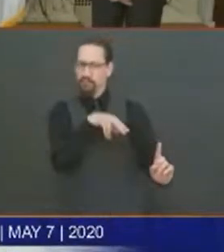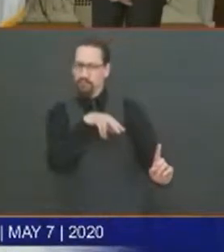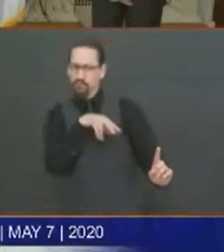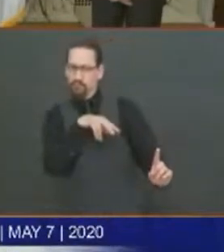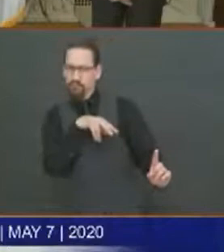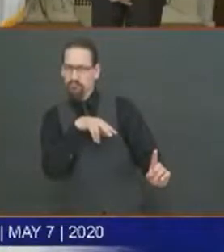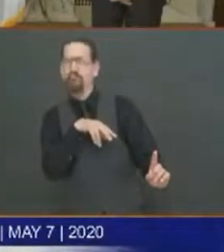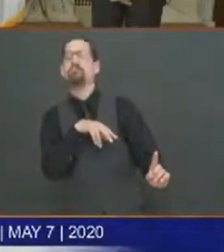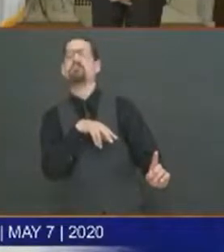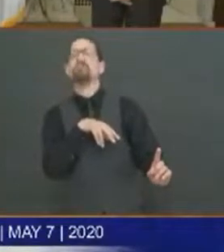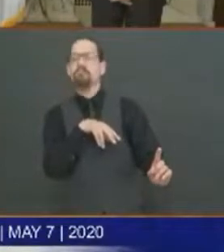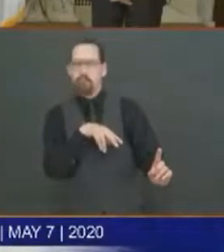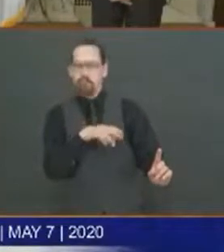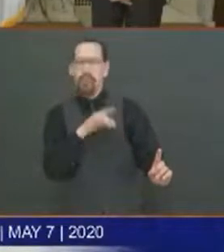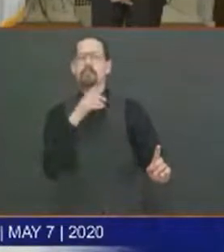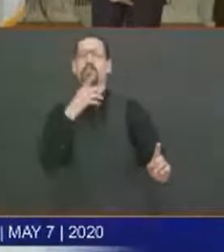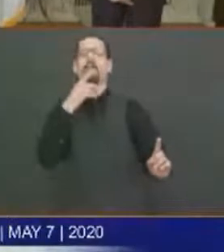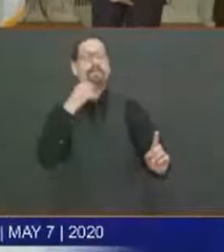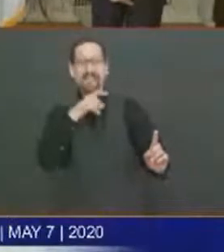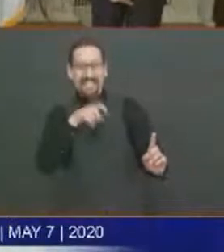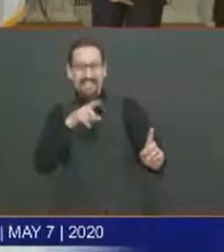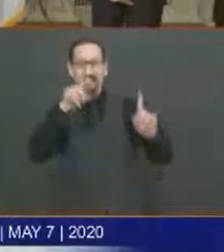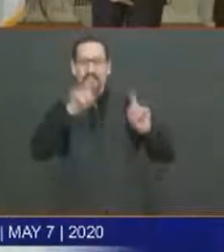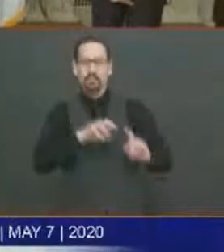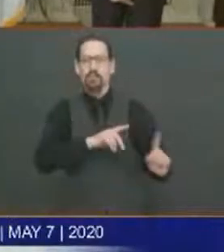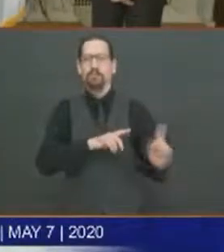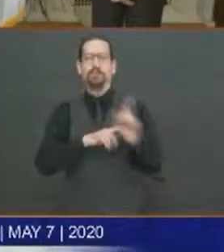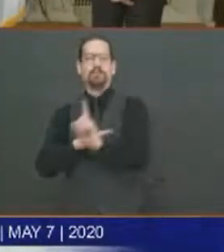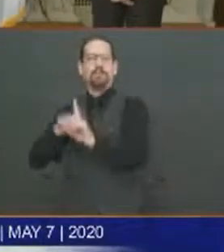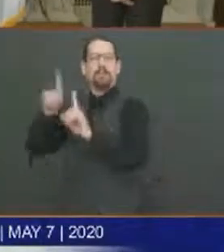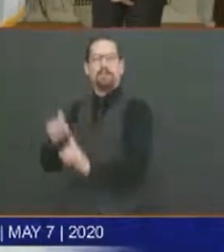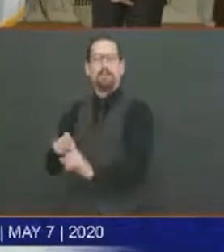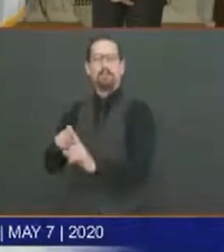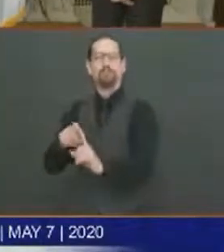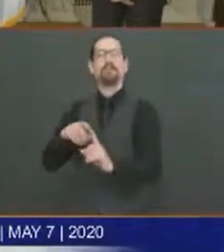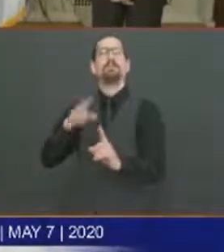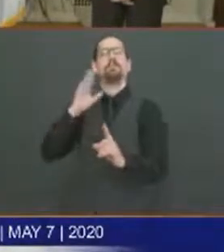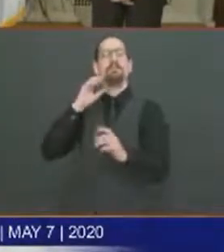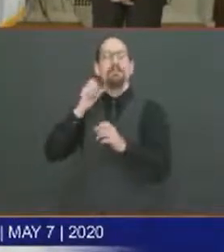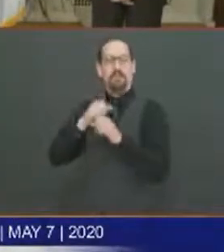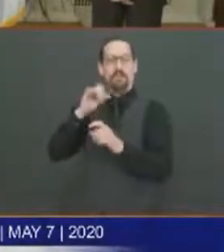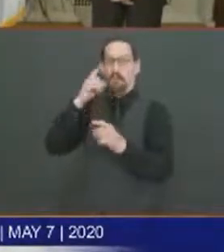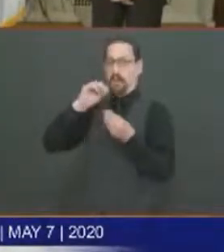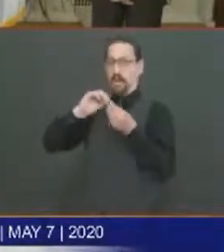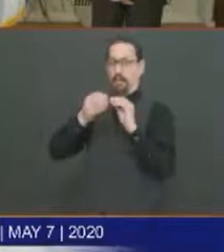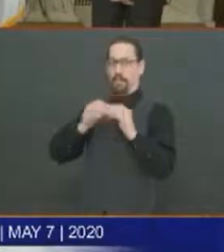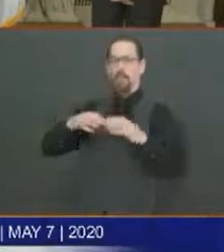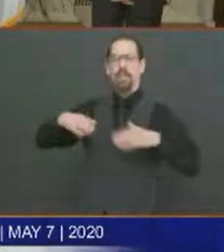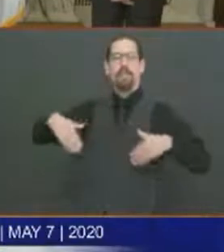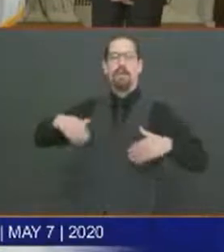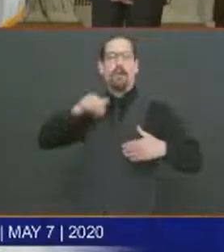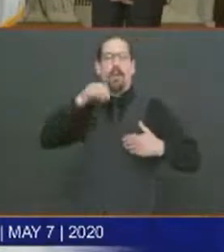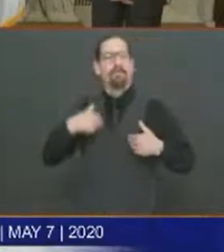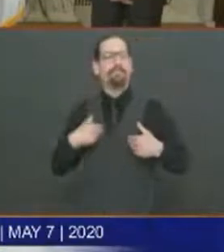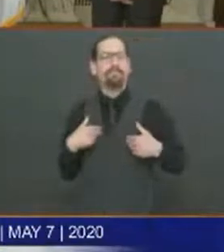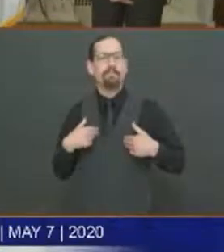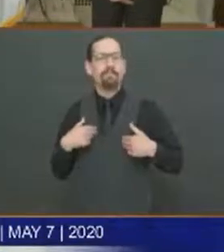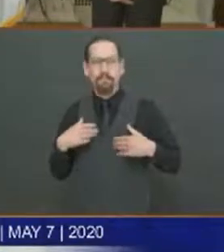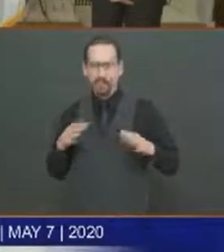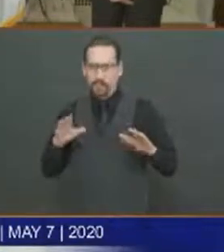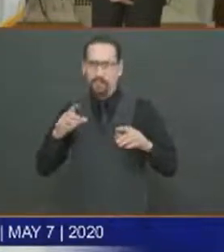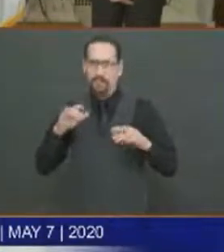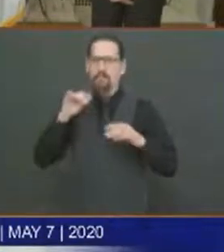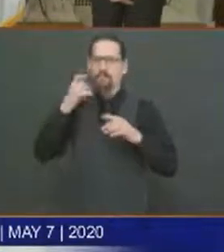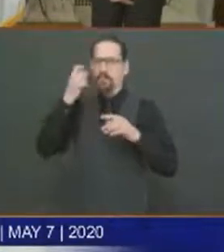them tested. So the number that we will have, which we'll work towards obtaining, would be among people who